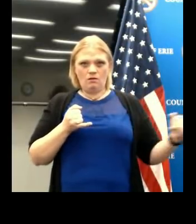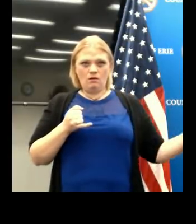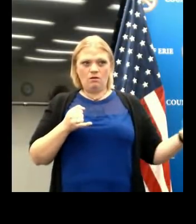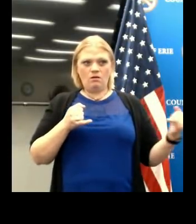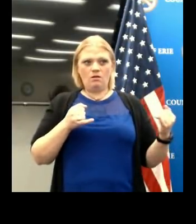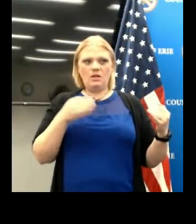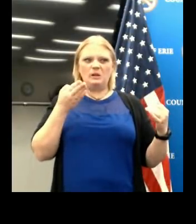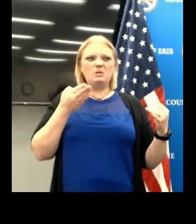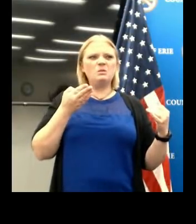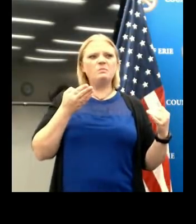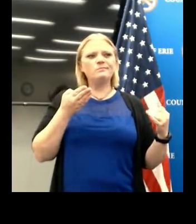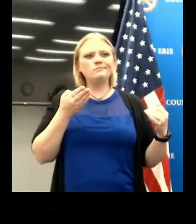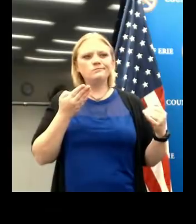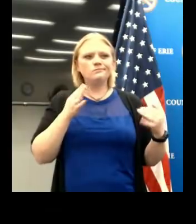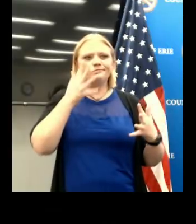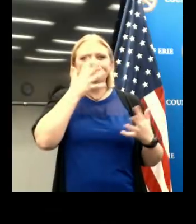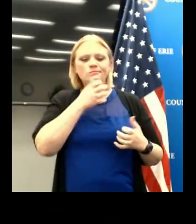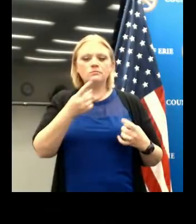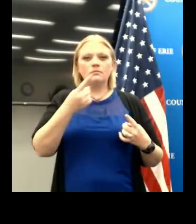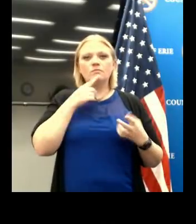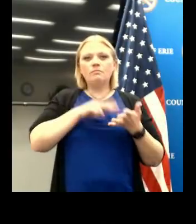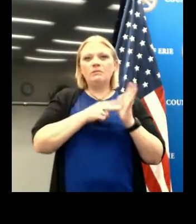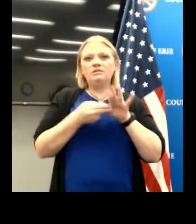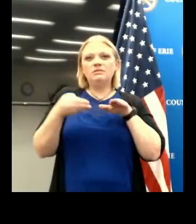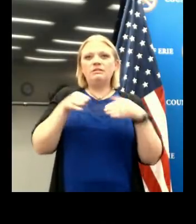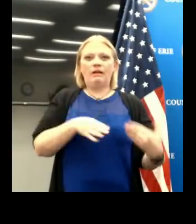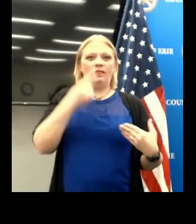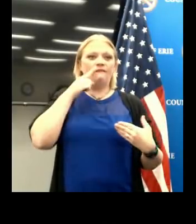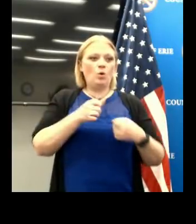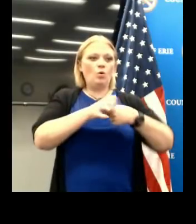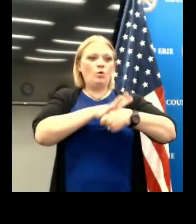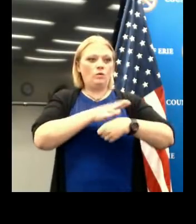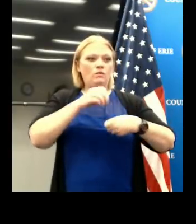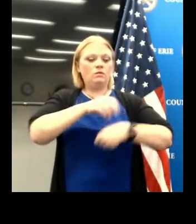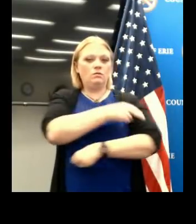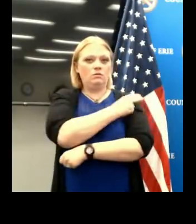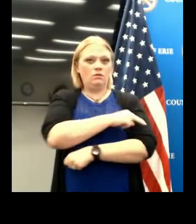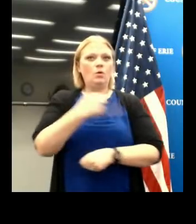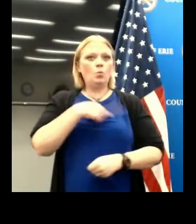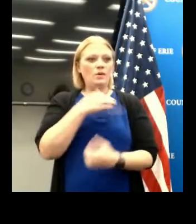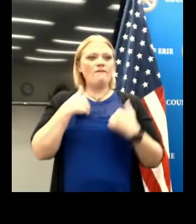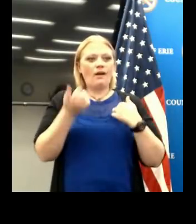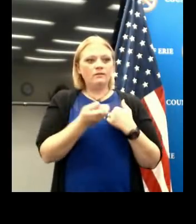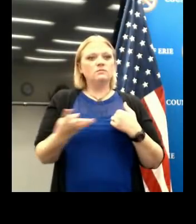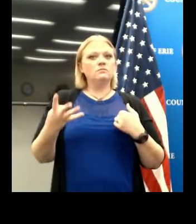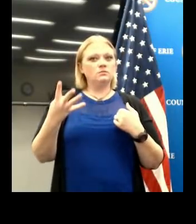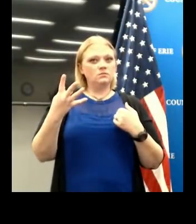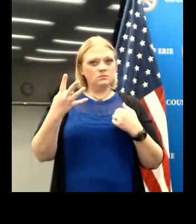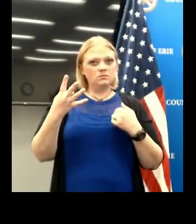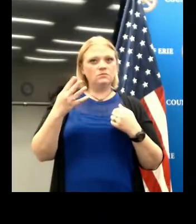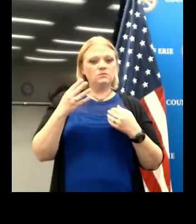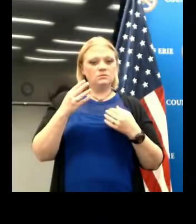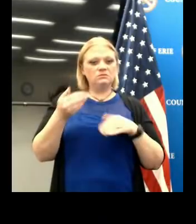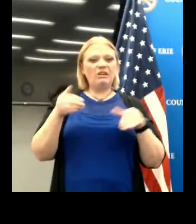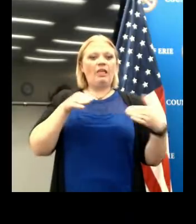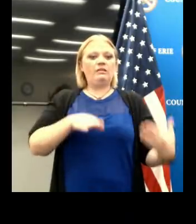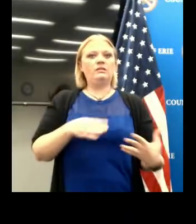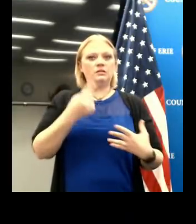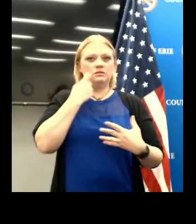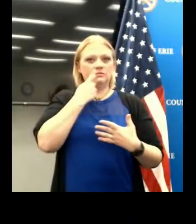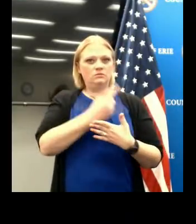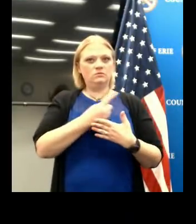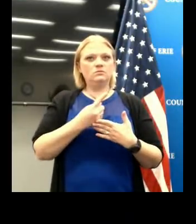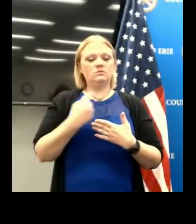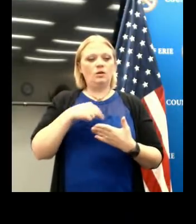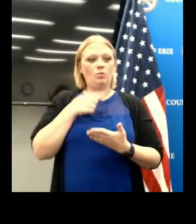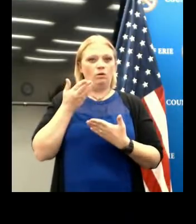hospitals for COVID-19 patients, we have had a number of deaths in the past week, and once again we